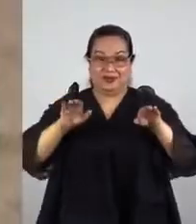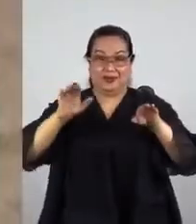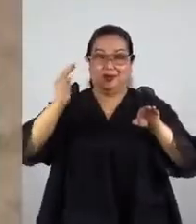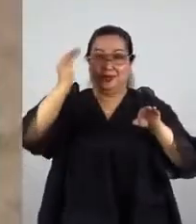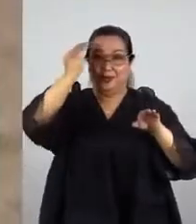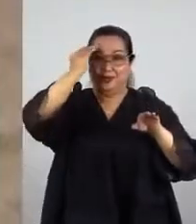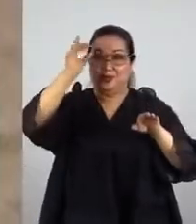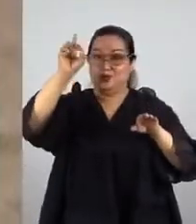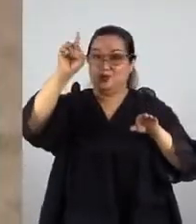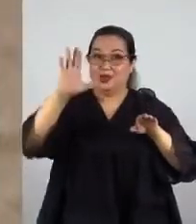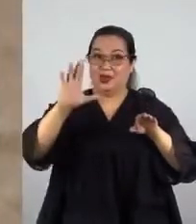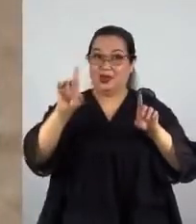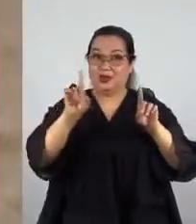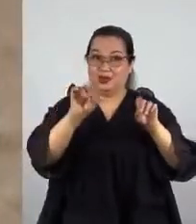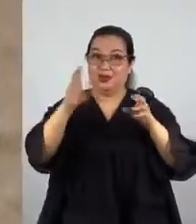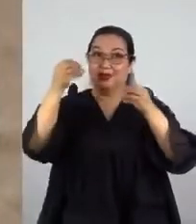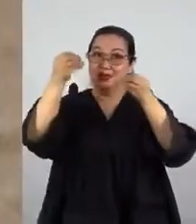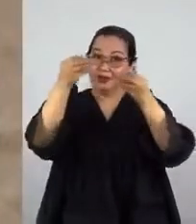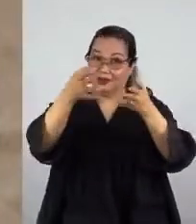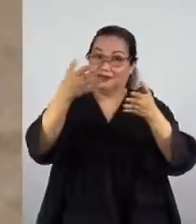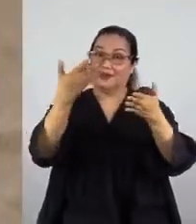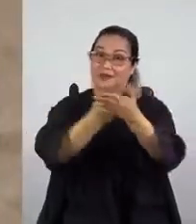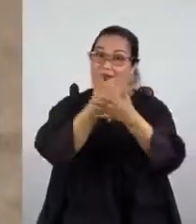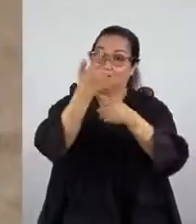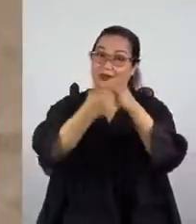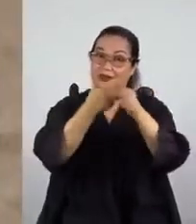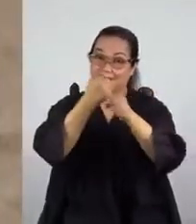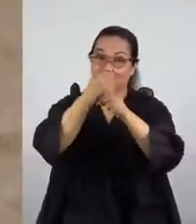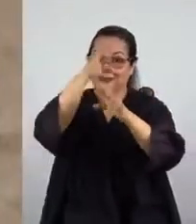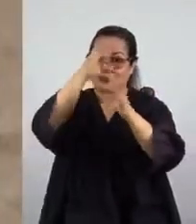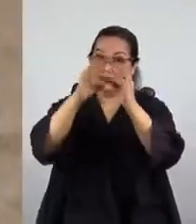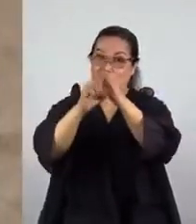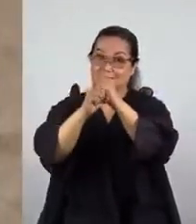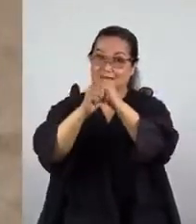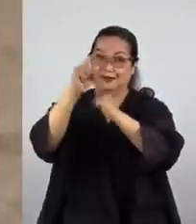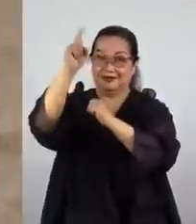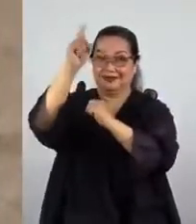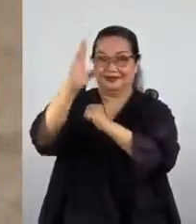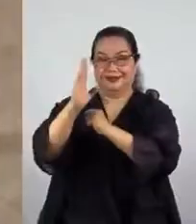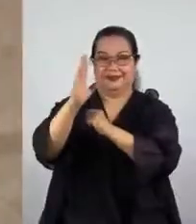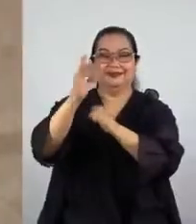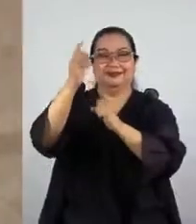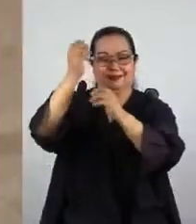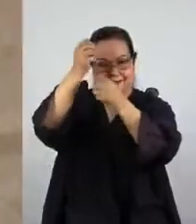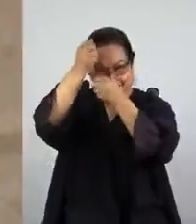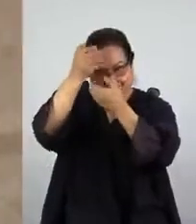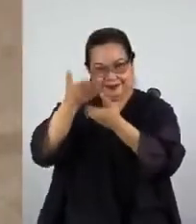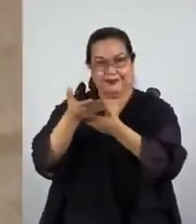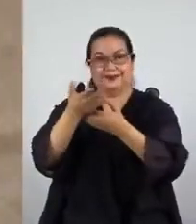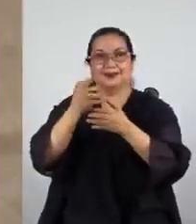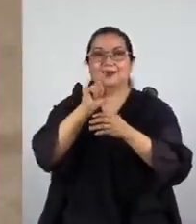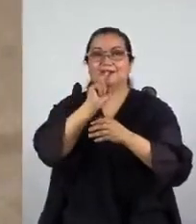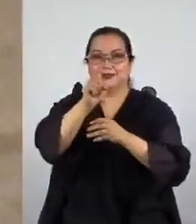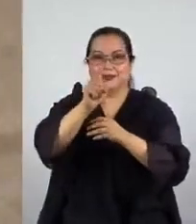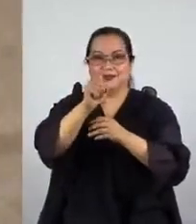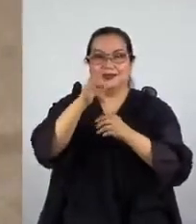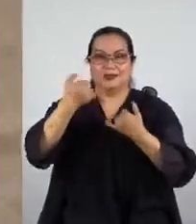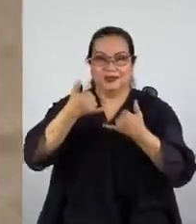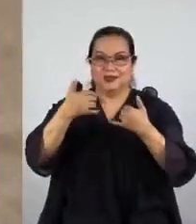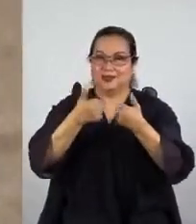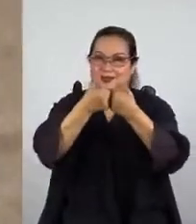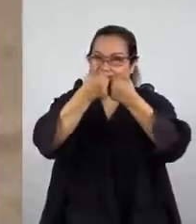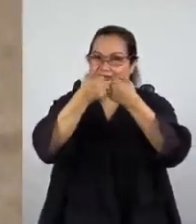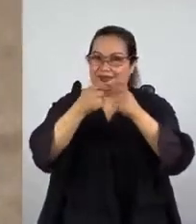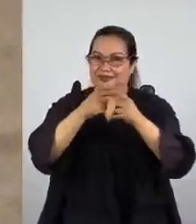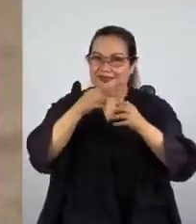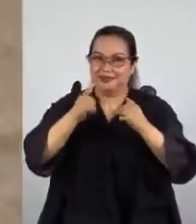is doing. He has given us a new year to trust Him and obey Him anew. There is a race this year that we